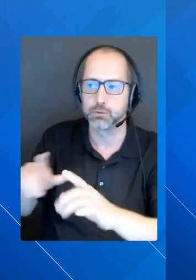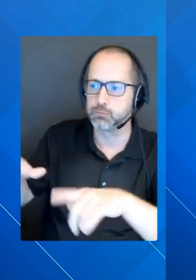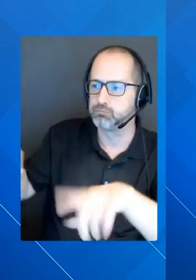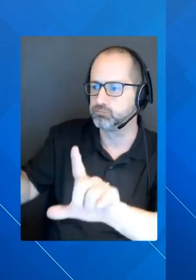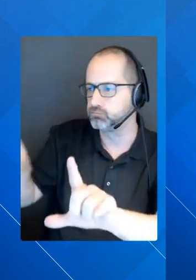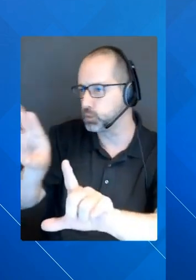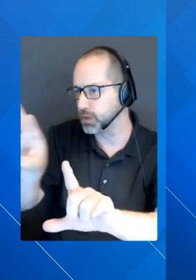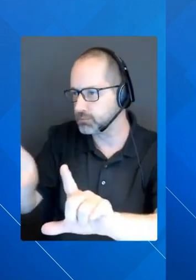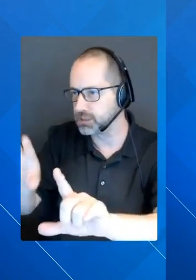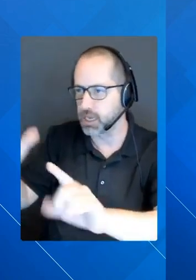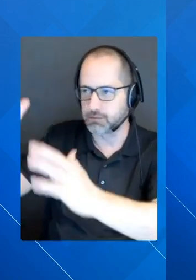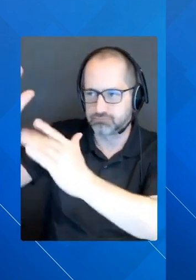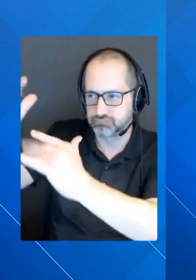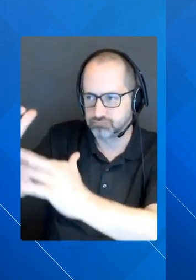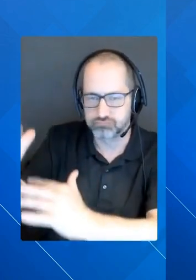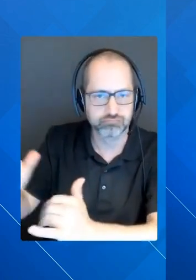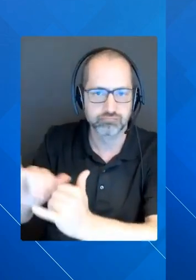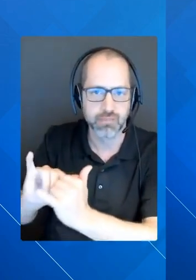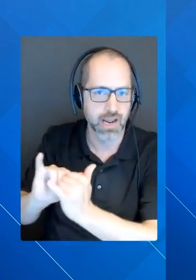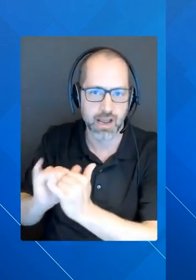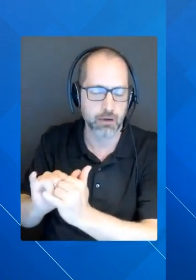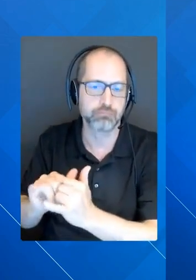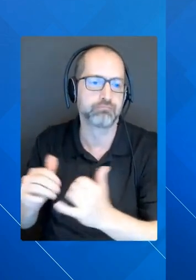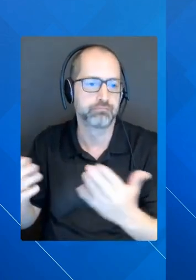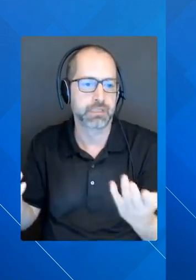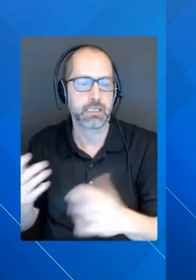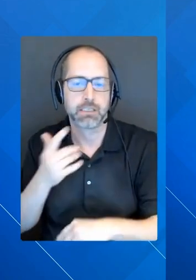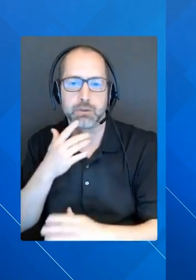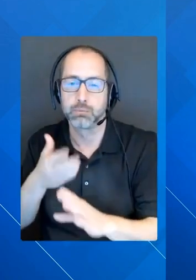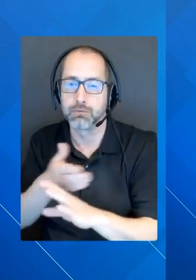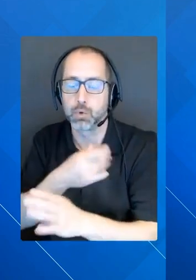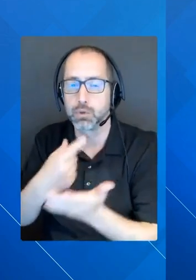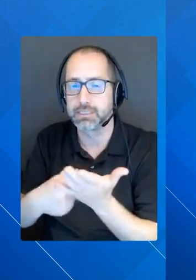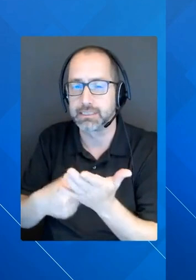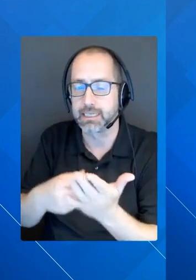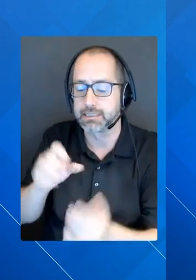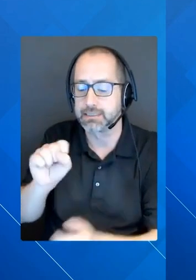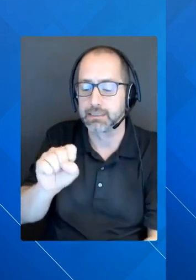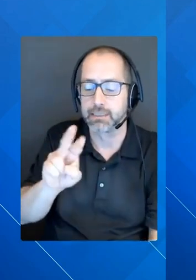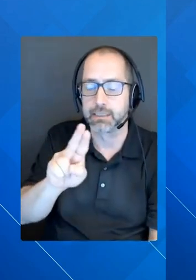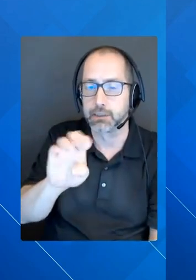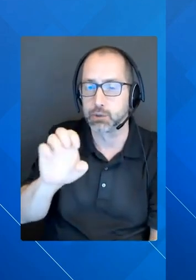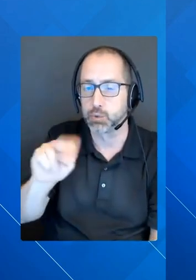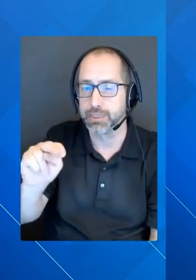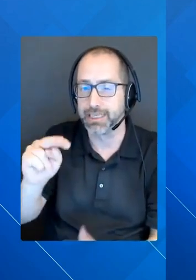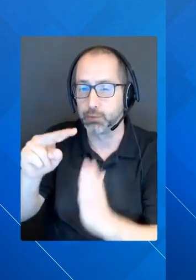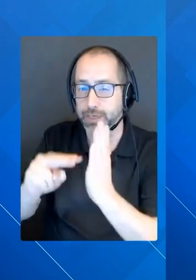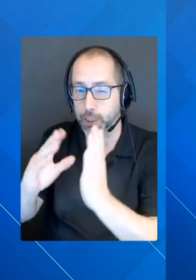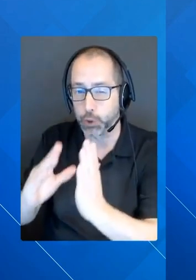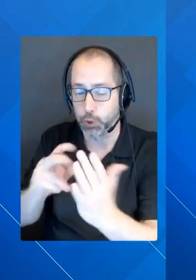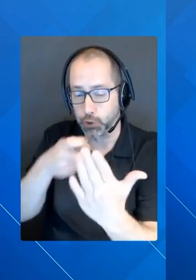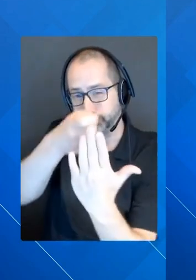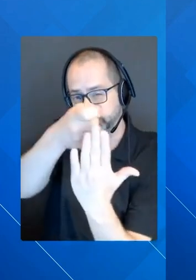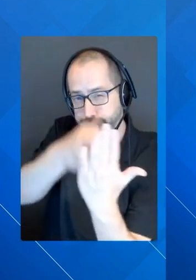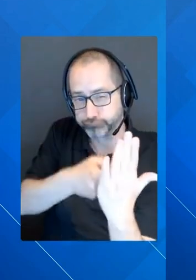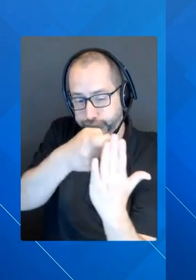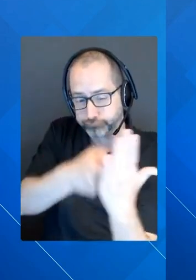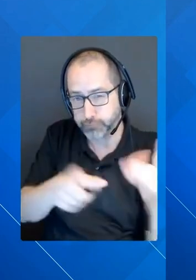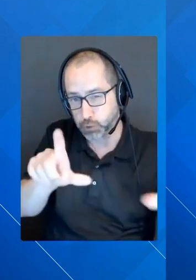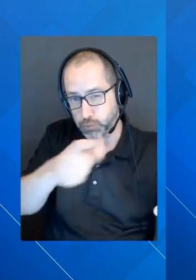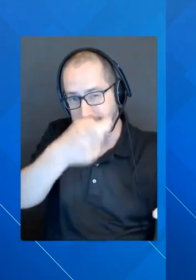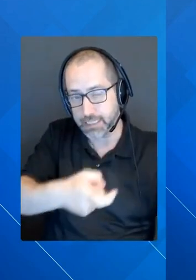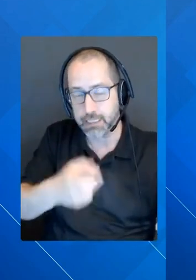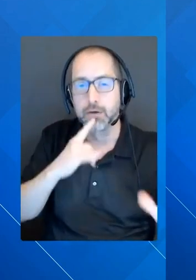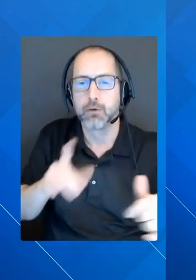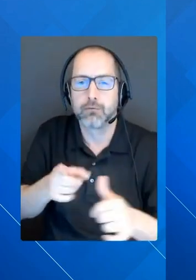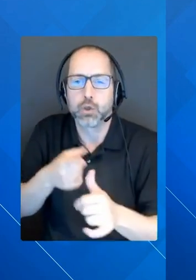pages. Before we get to talking about screen readers, let's consider the keyboard experience. This is an exercise that all